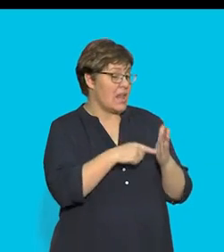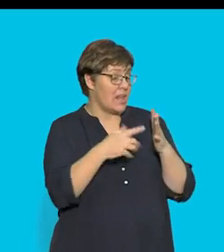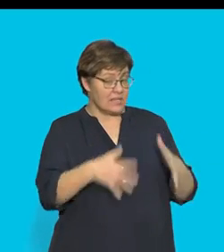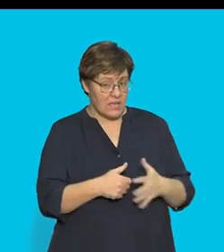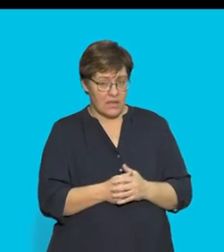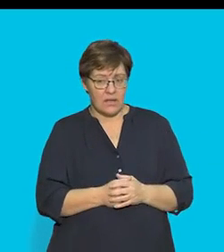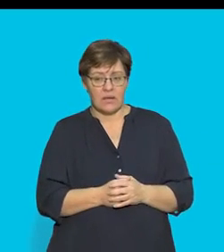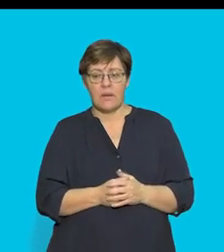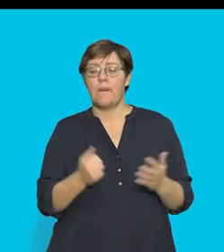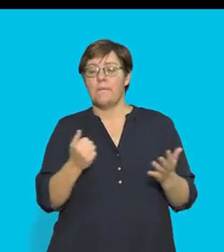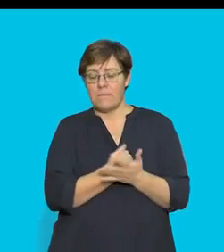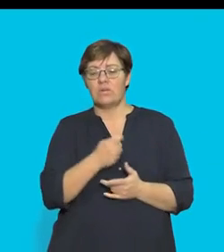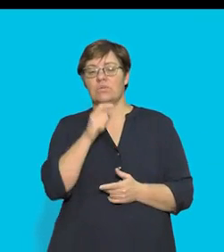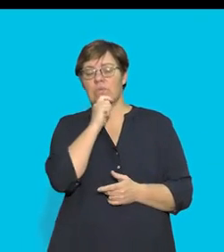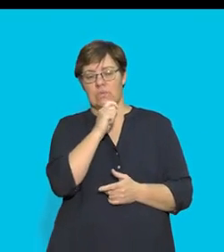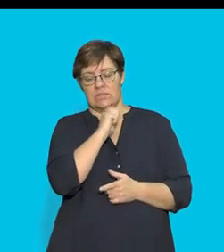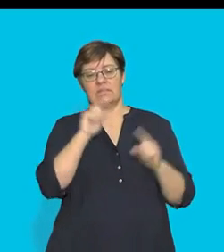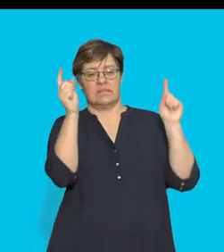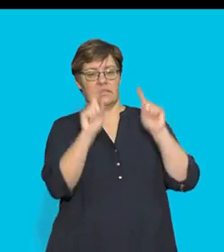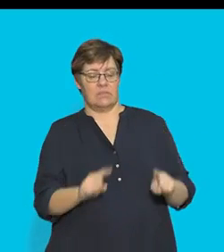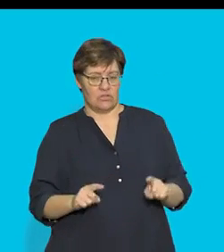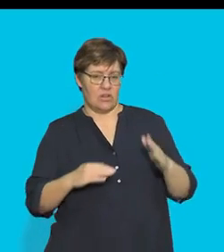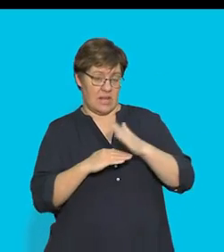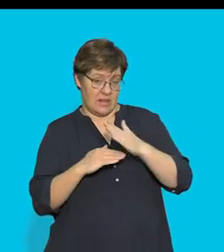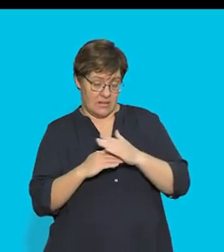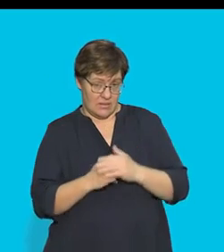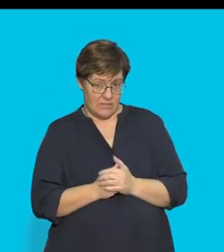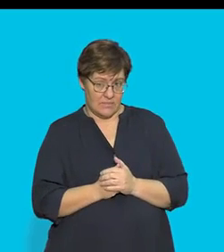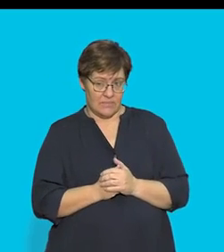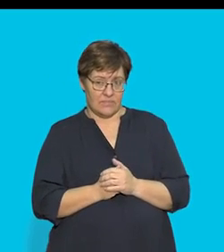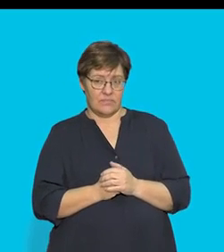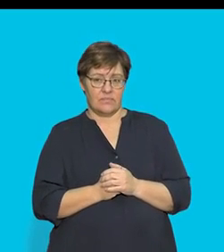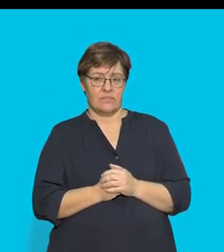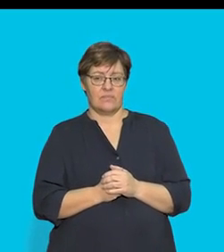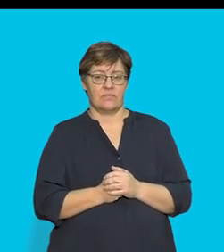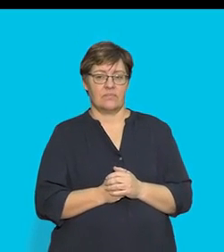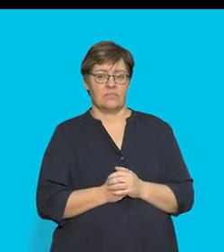use special angles. Okay, so